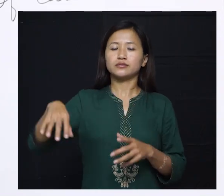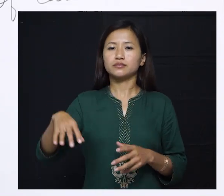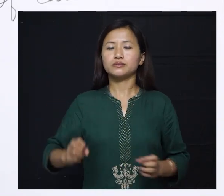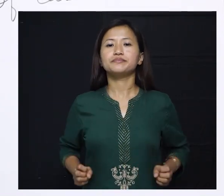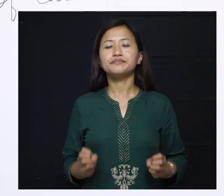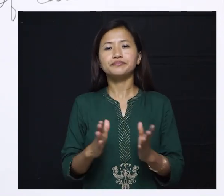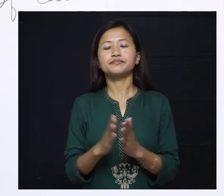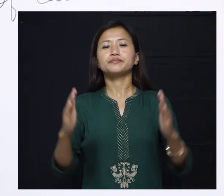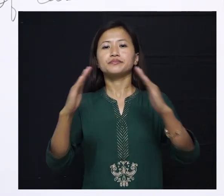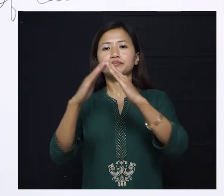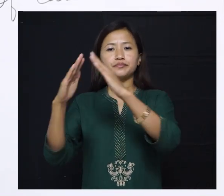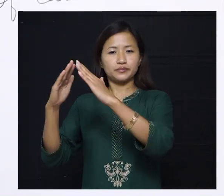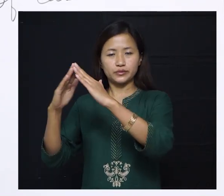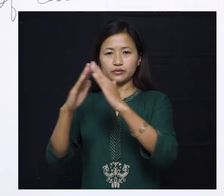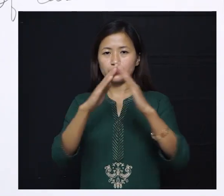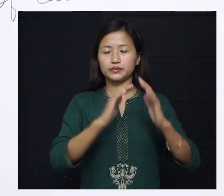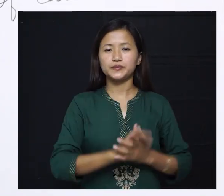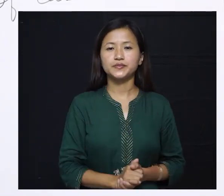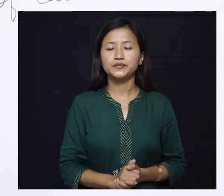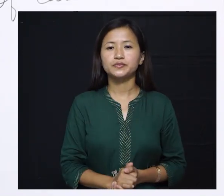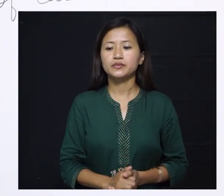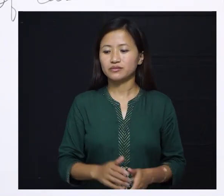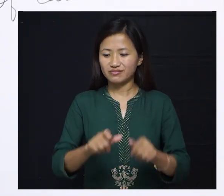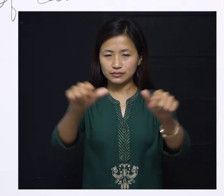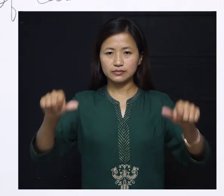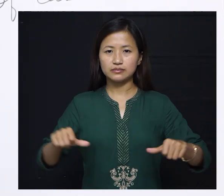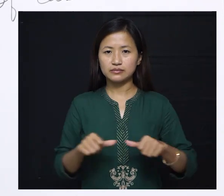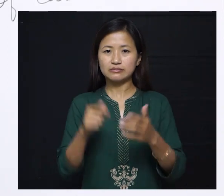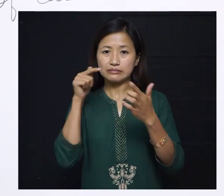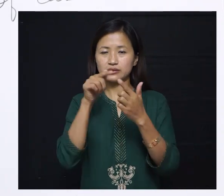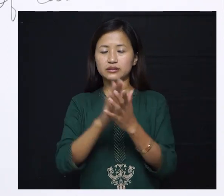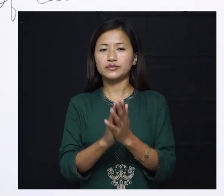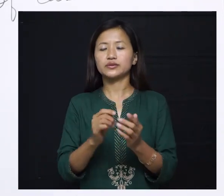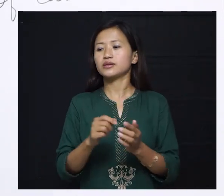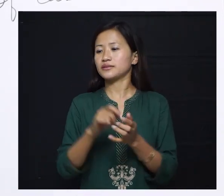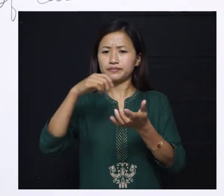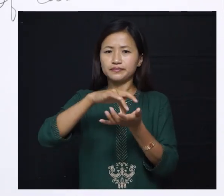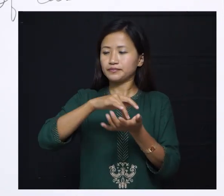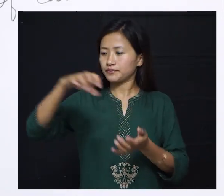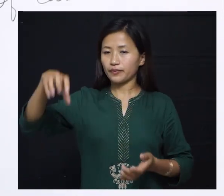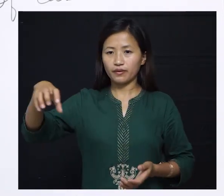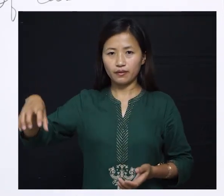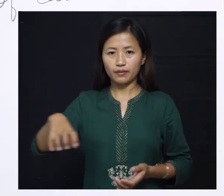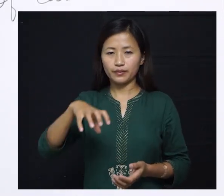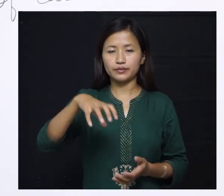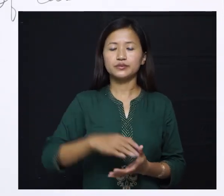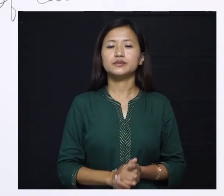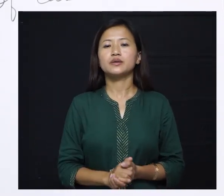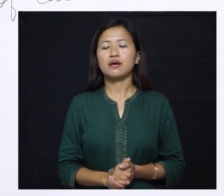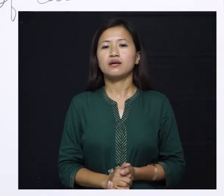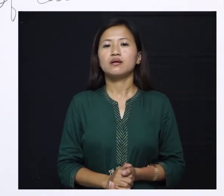Now these towns were like the main area of this kingdom. Like for example, the